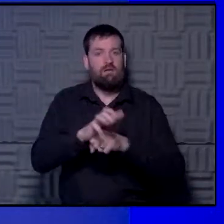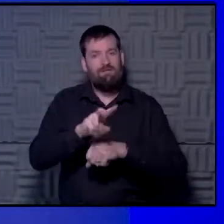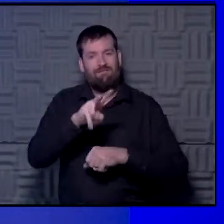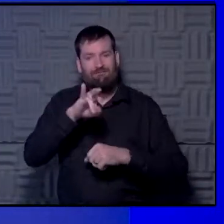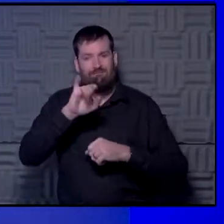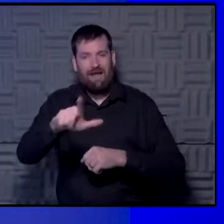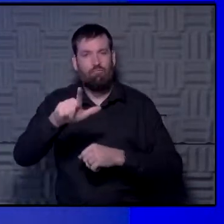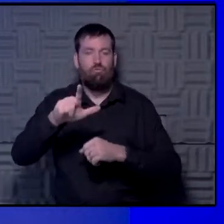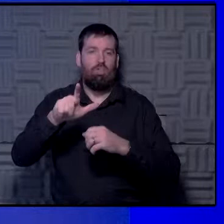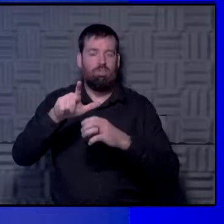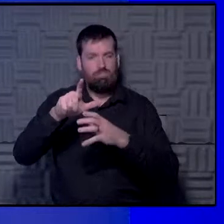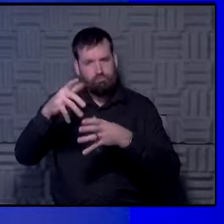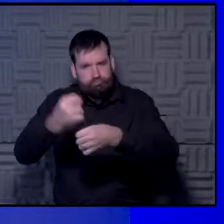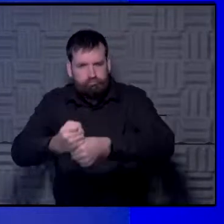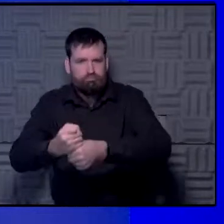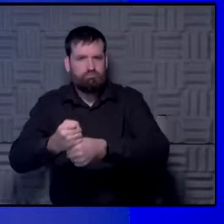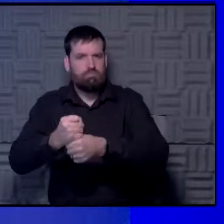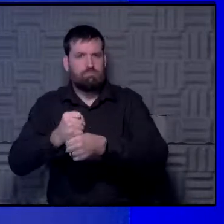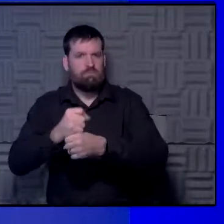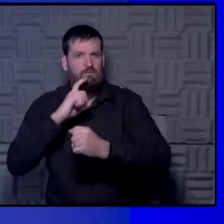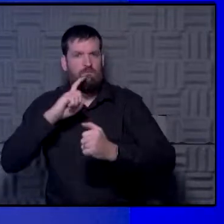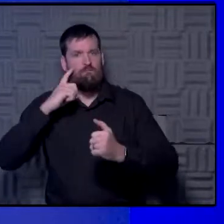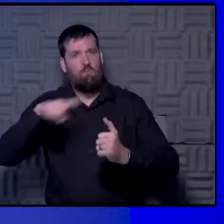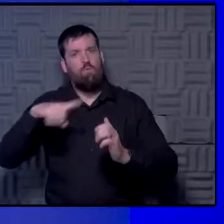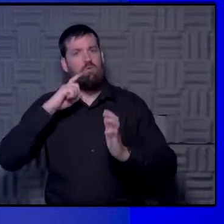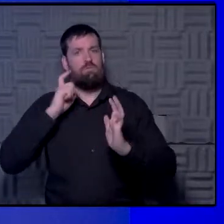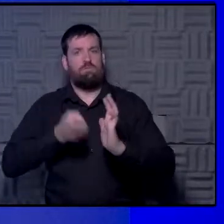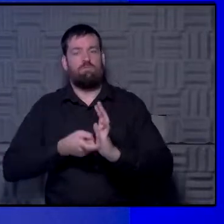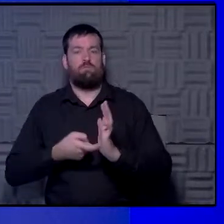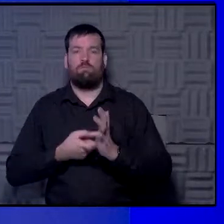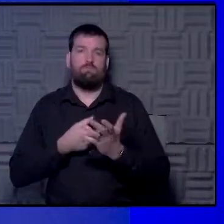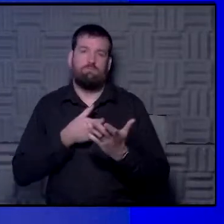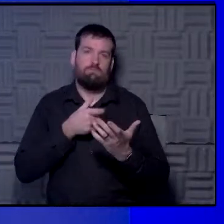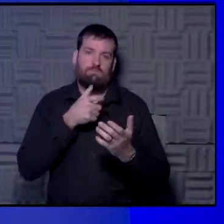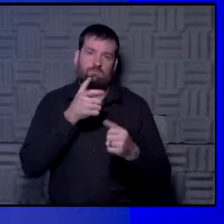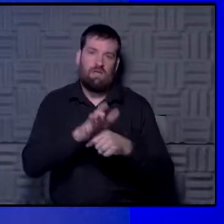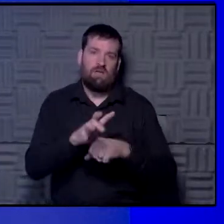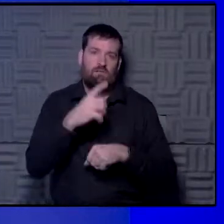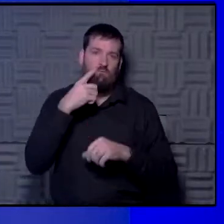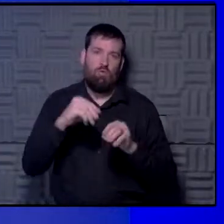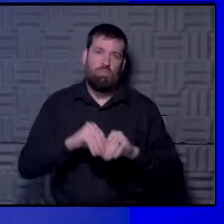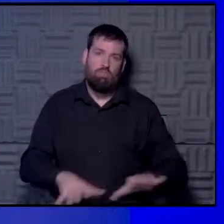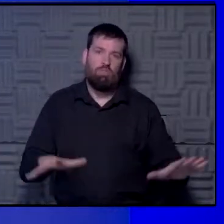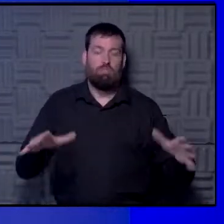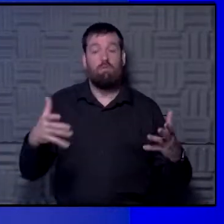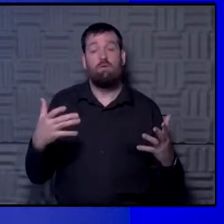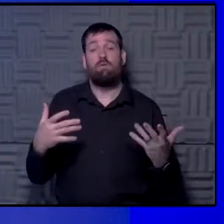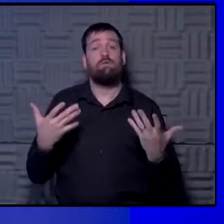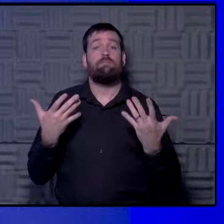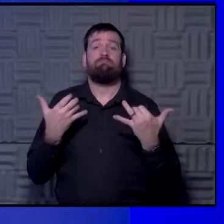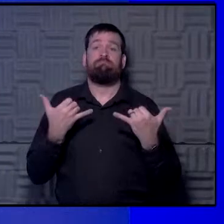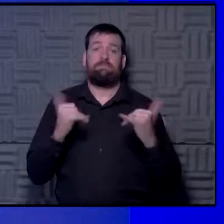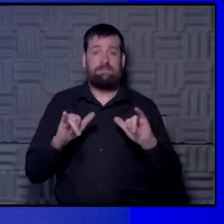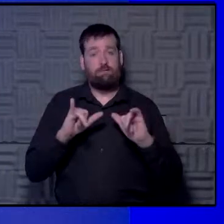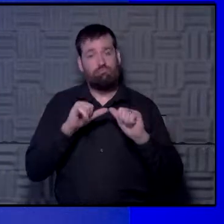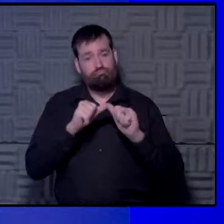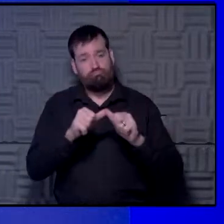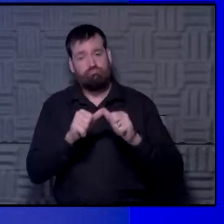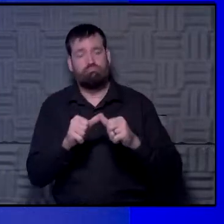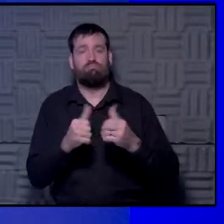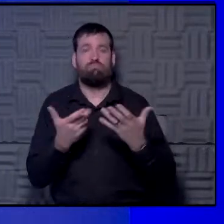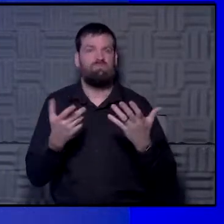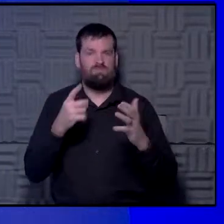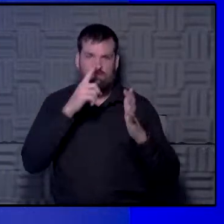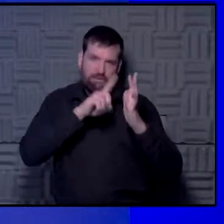concentration to be detected, and therefore not enough concentration to be infectious. So there does continue to be